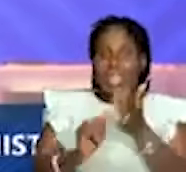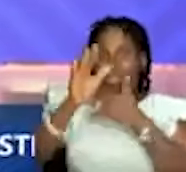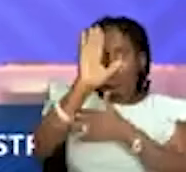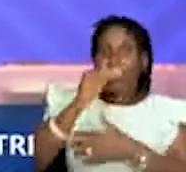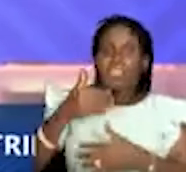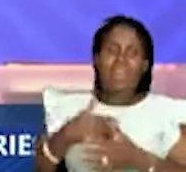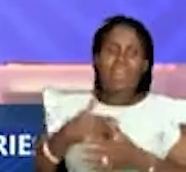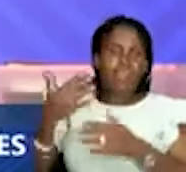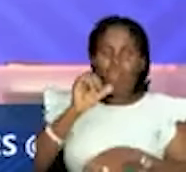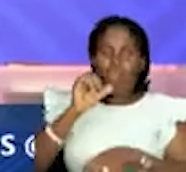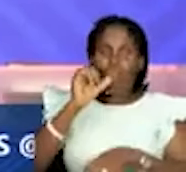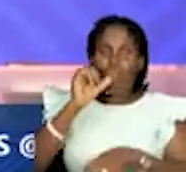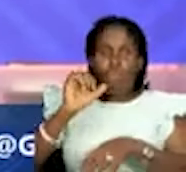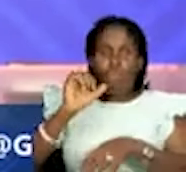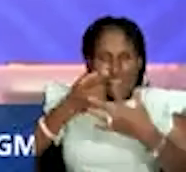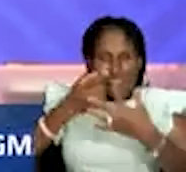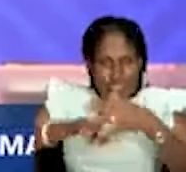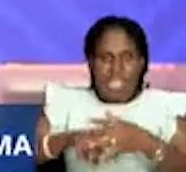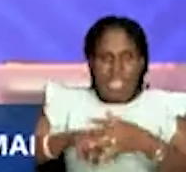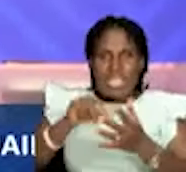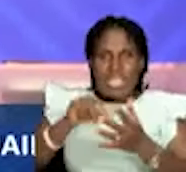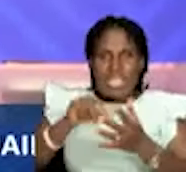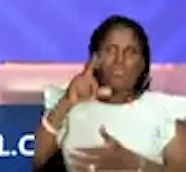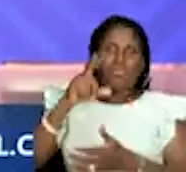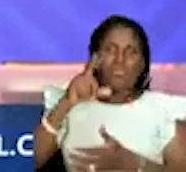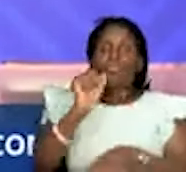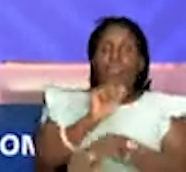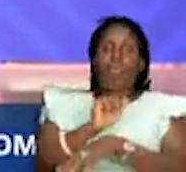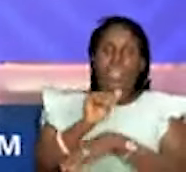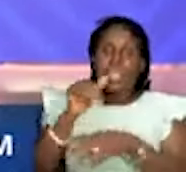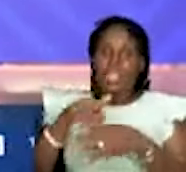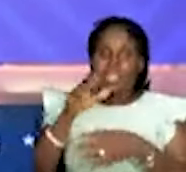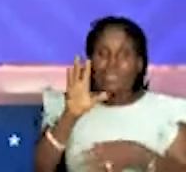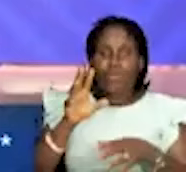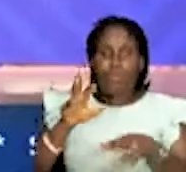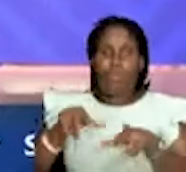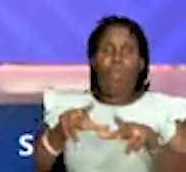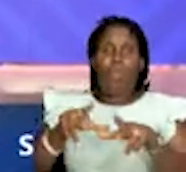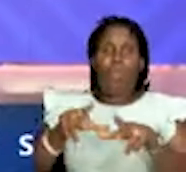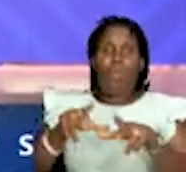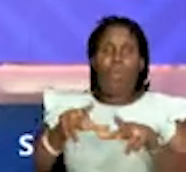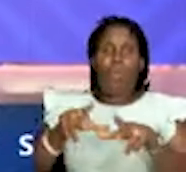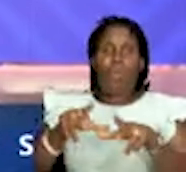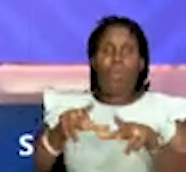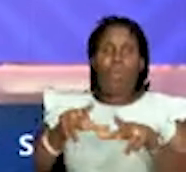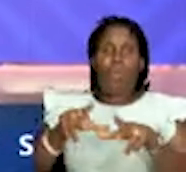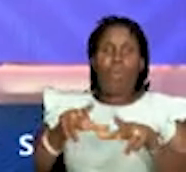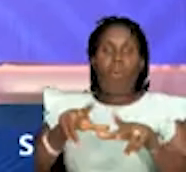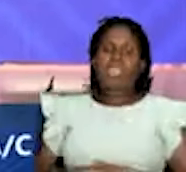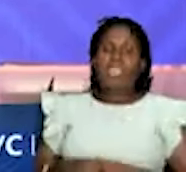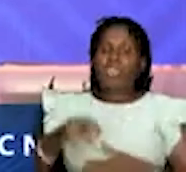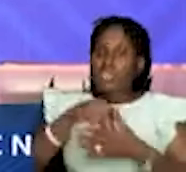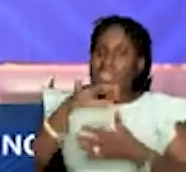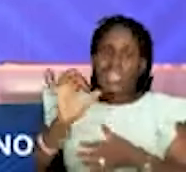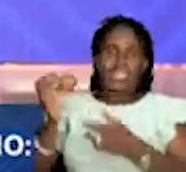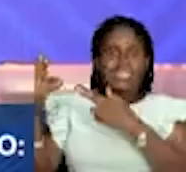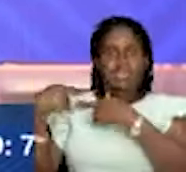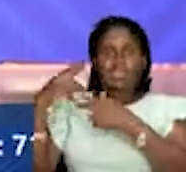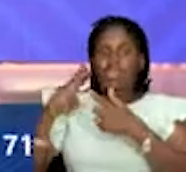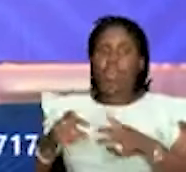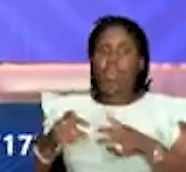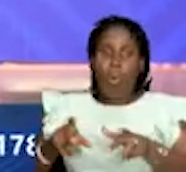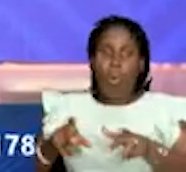should walk in them. So it is our preordination in Christ to walk in a life of